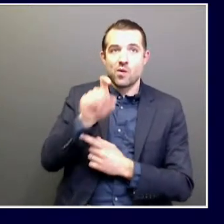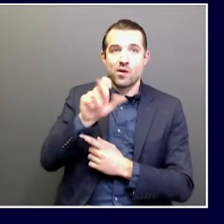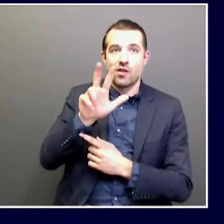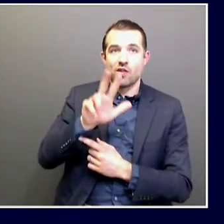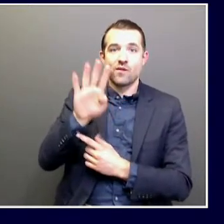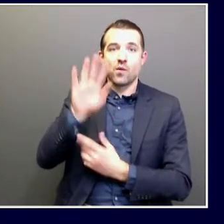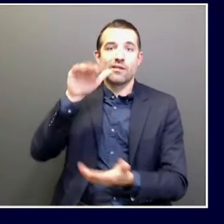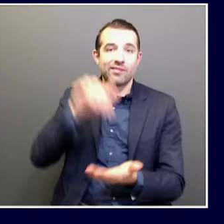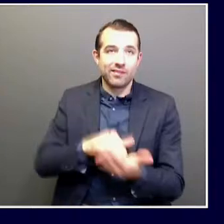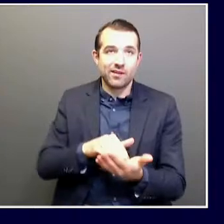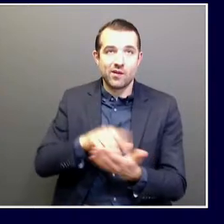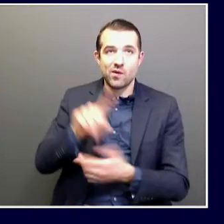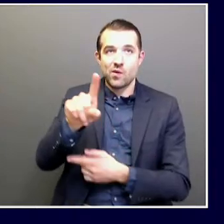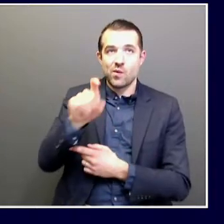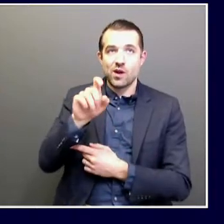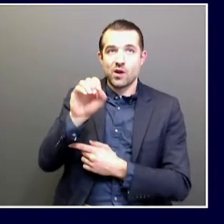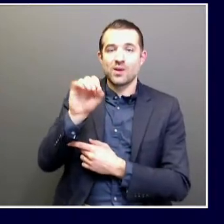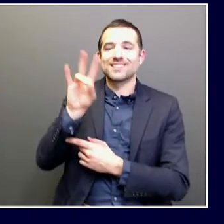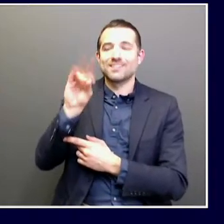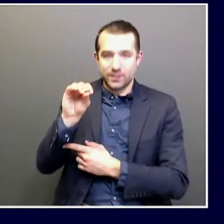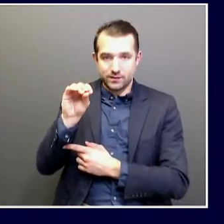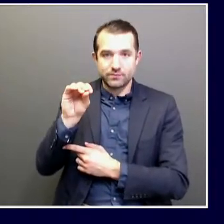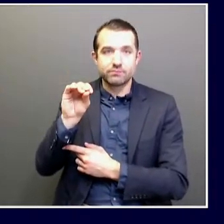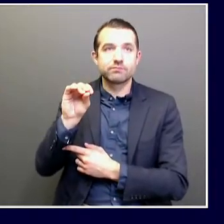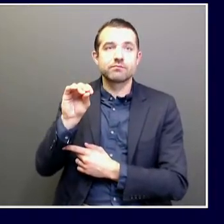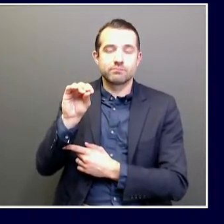134,170 cases, an increase of